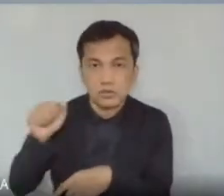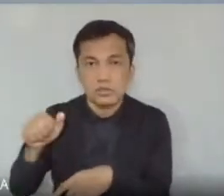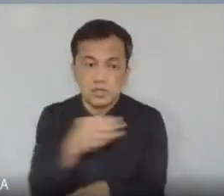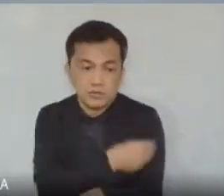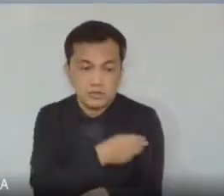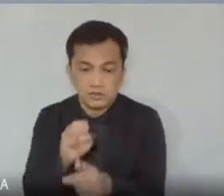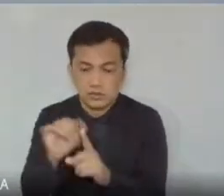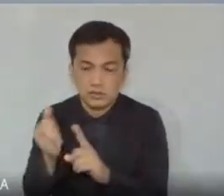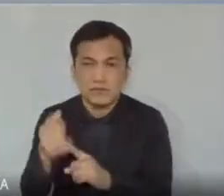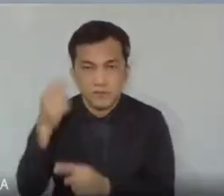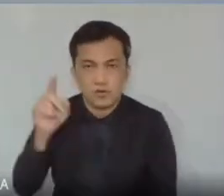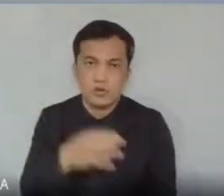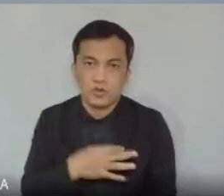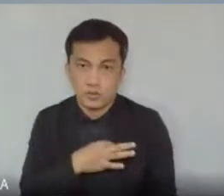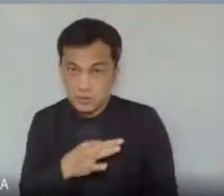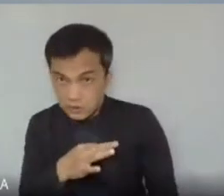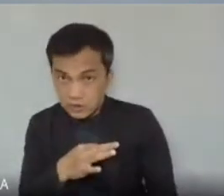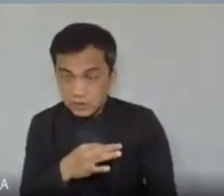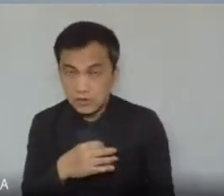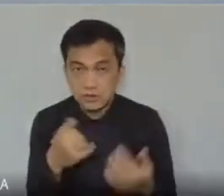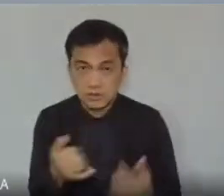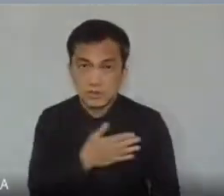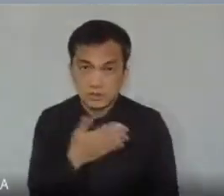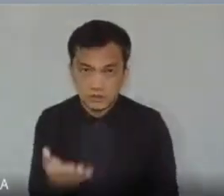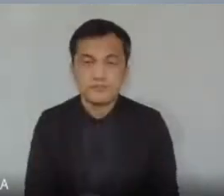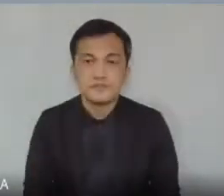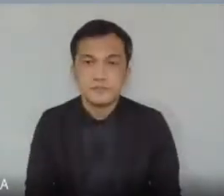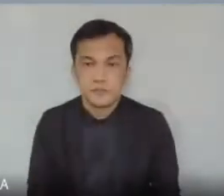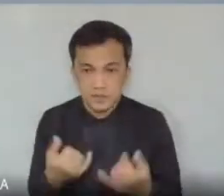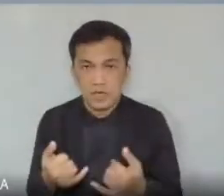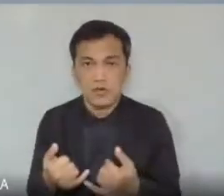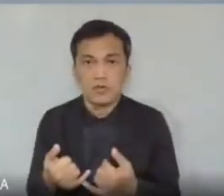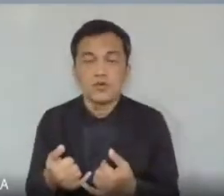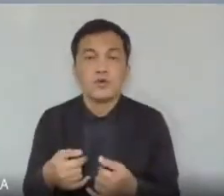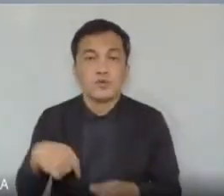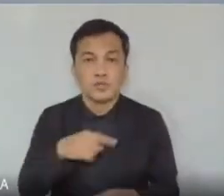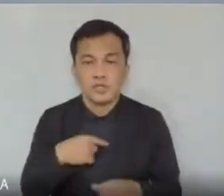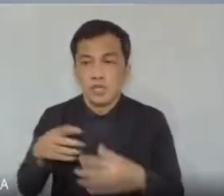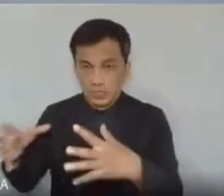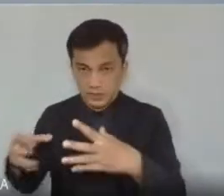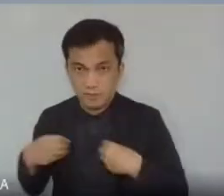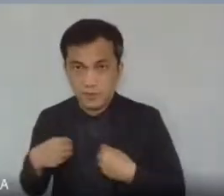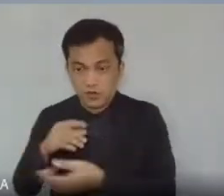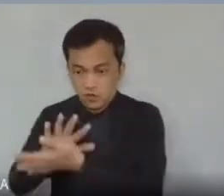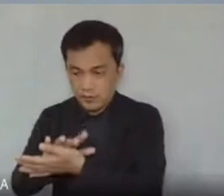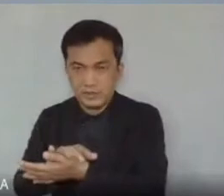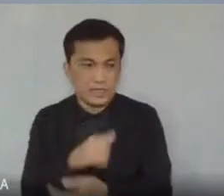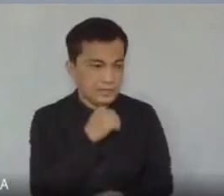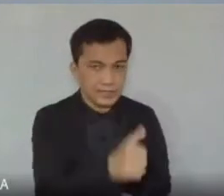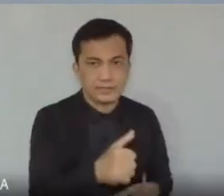equipment are located in rural health units in the first, second, and third district. And